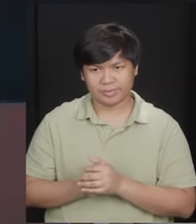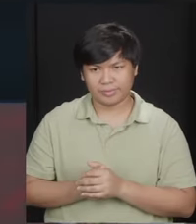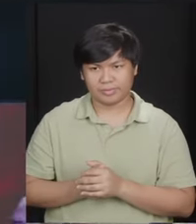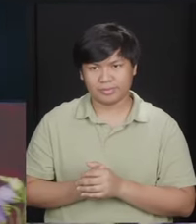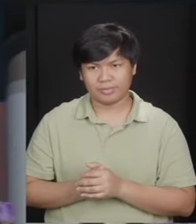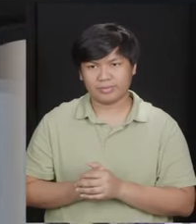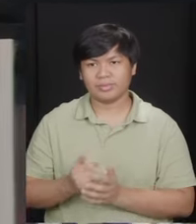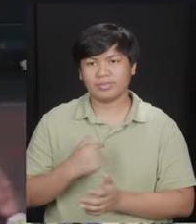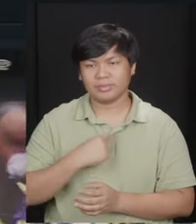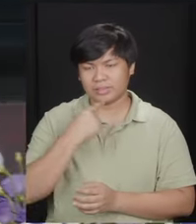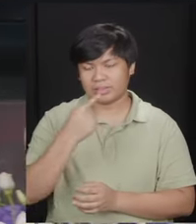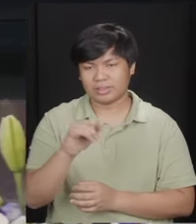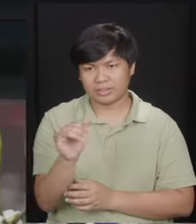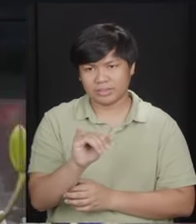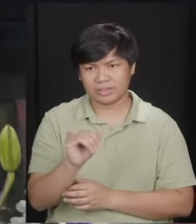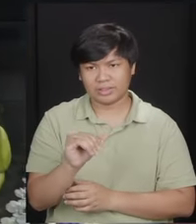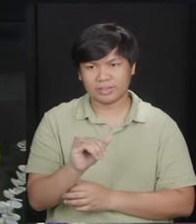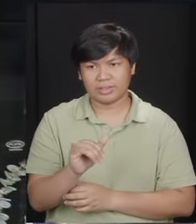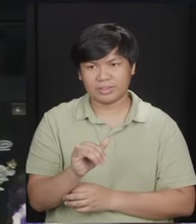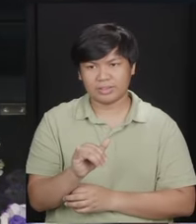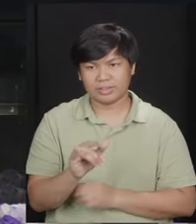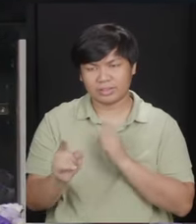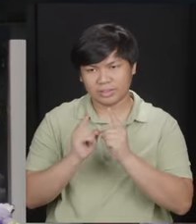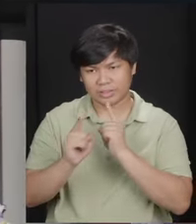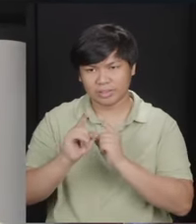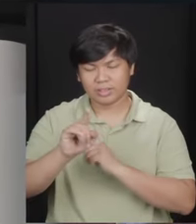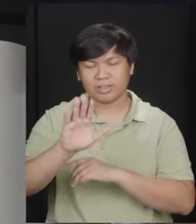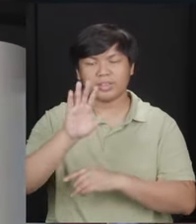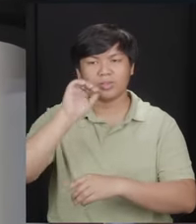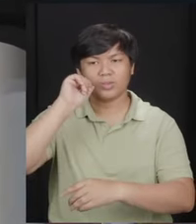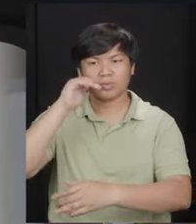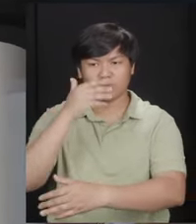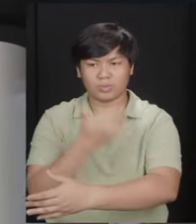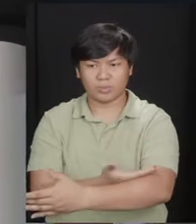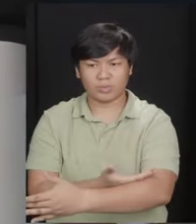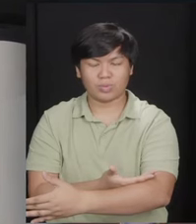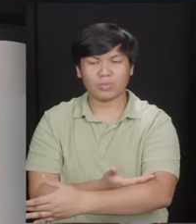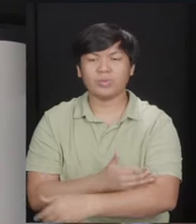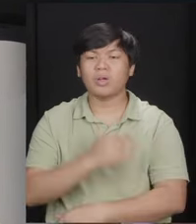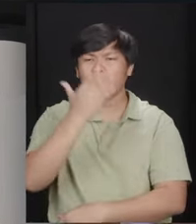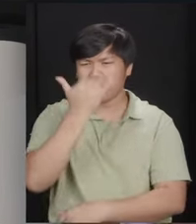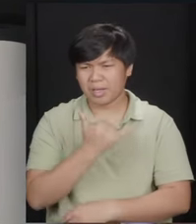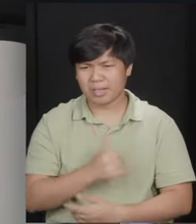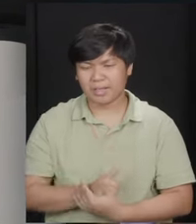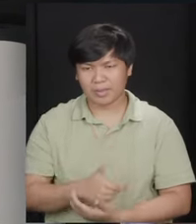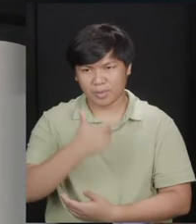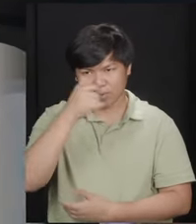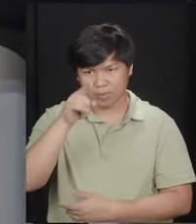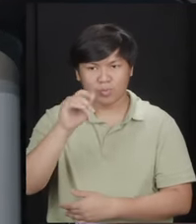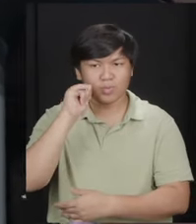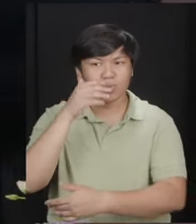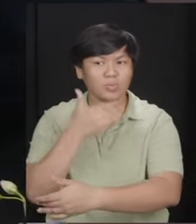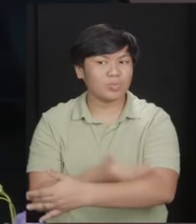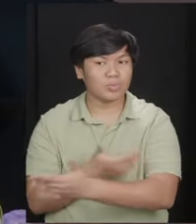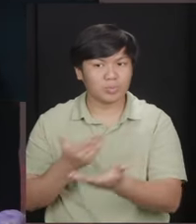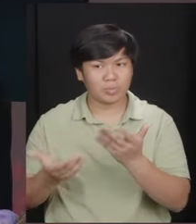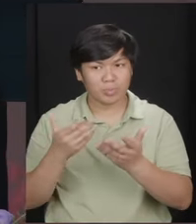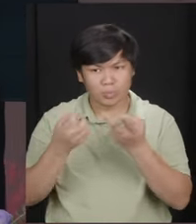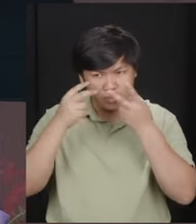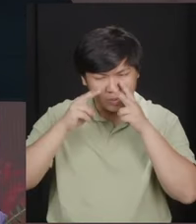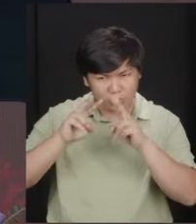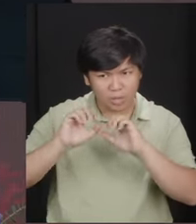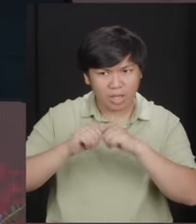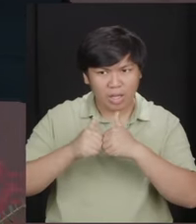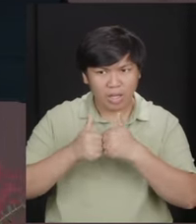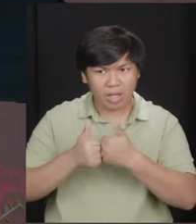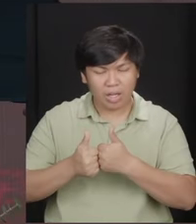And I also say this, you might need to talk to your daughter. Why, Pastor? Because your daughter is probably observing how you